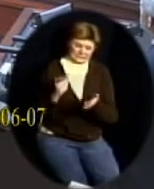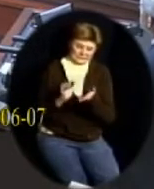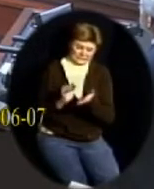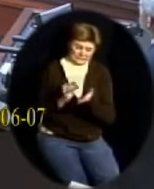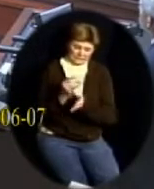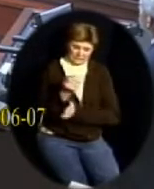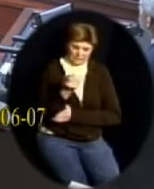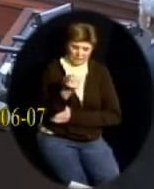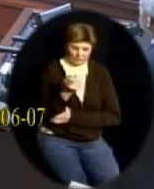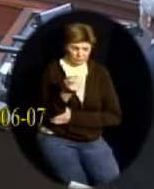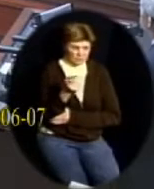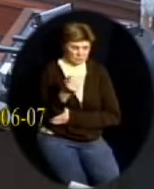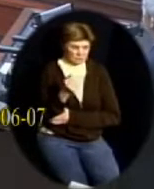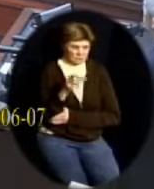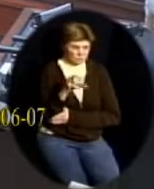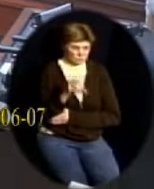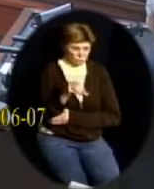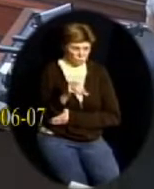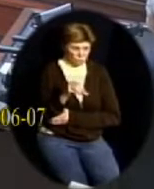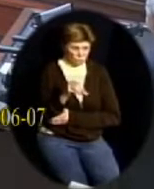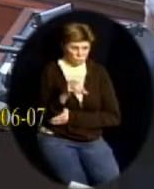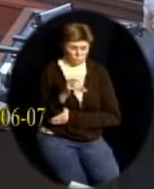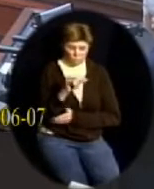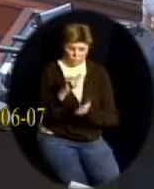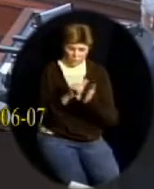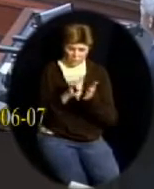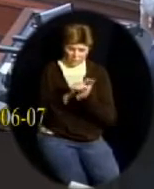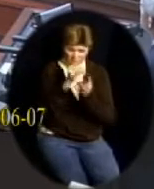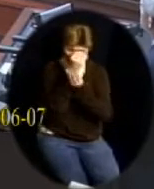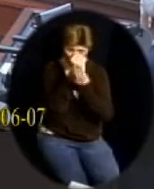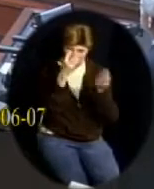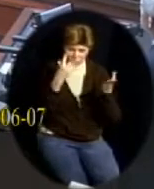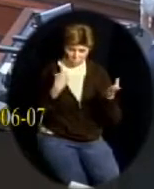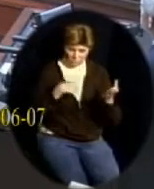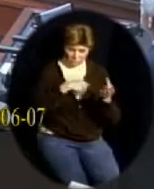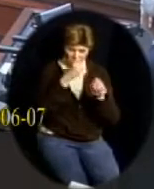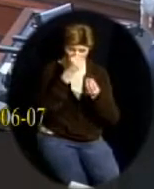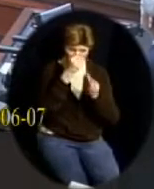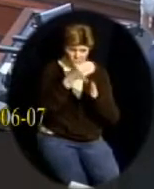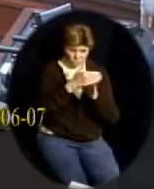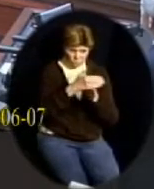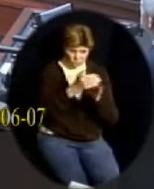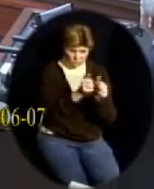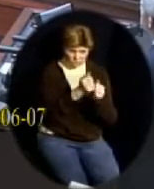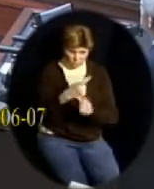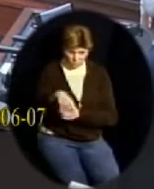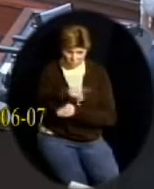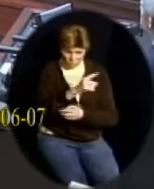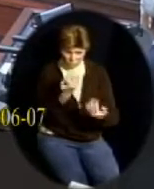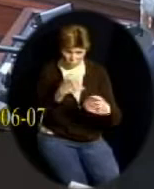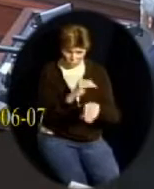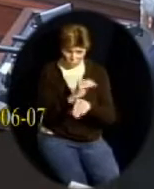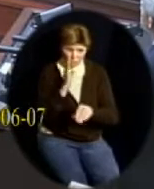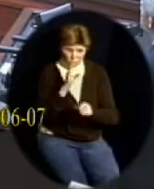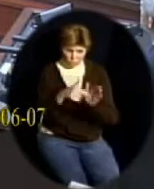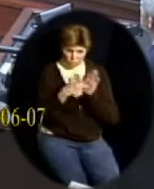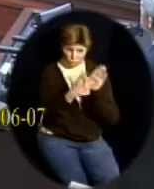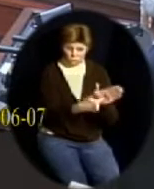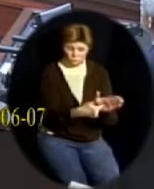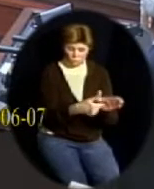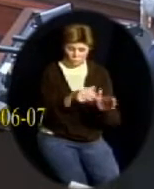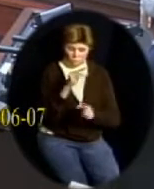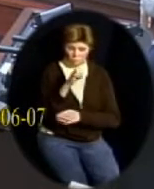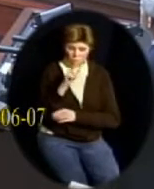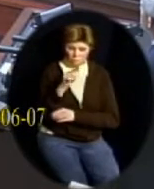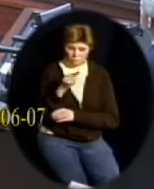options, at least that staff are presenting, have a stable or reduced mill levy reduction and still being able to